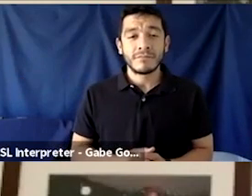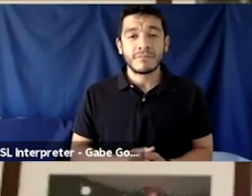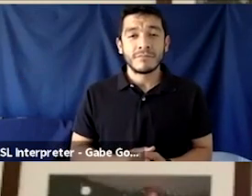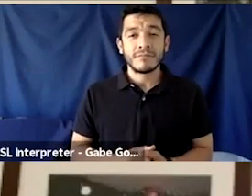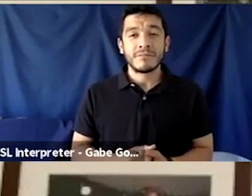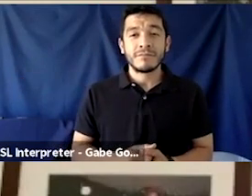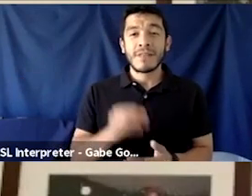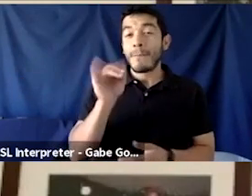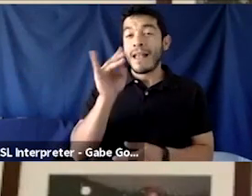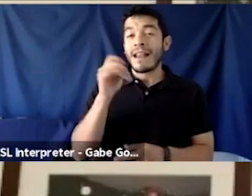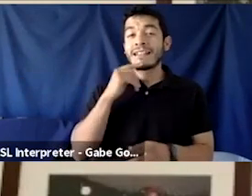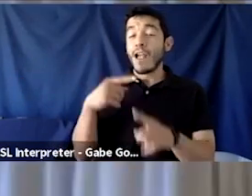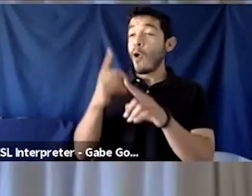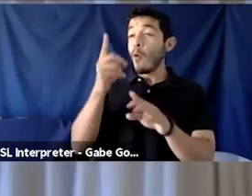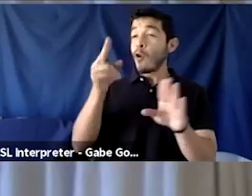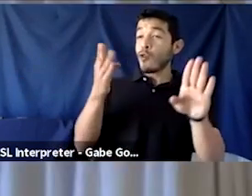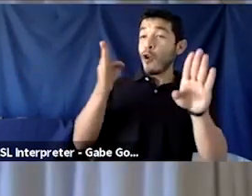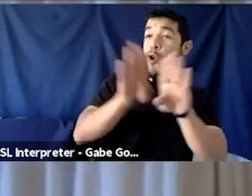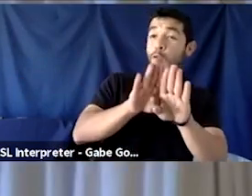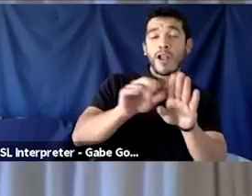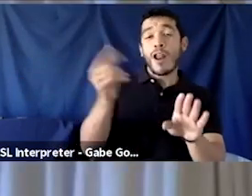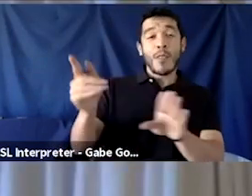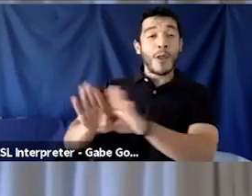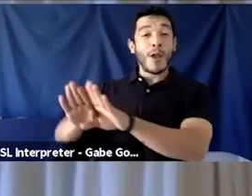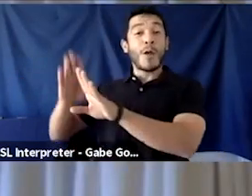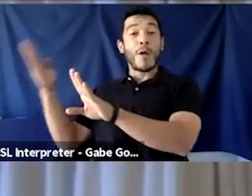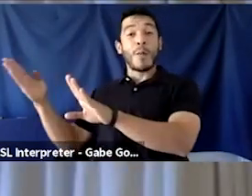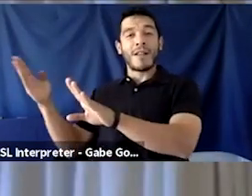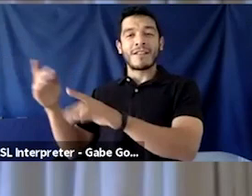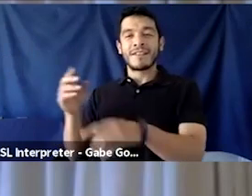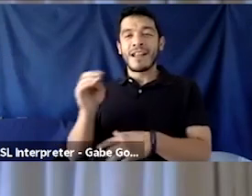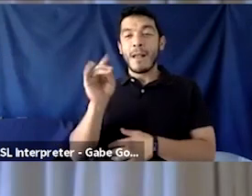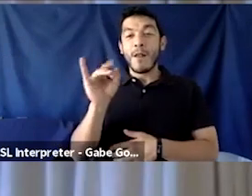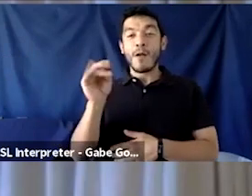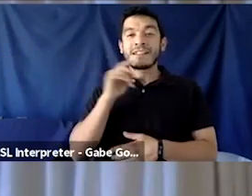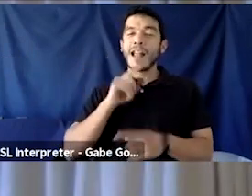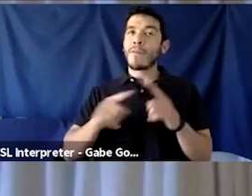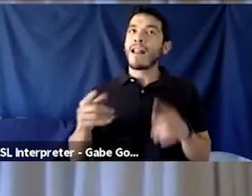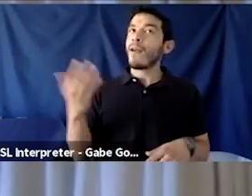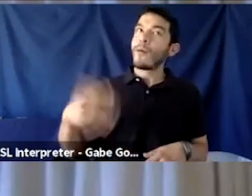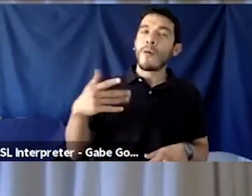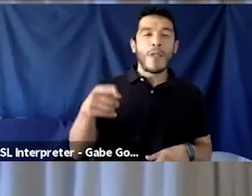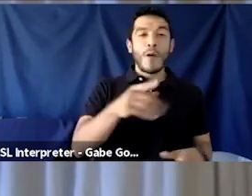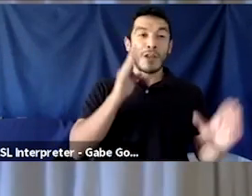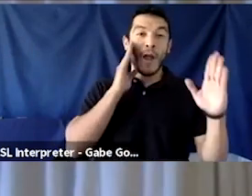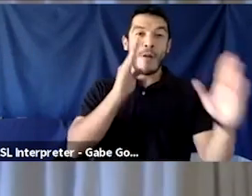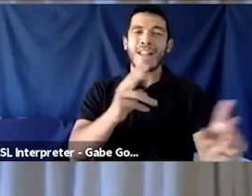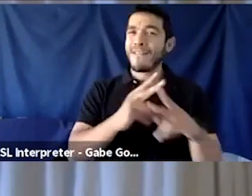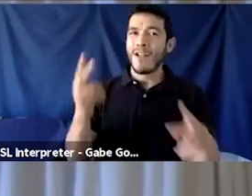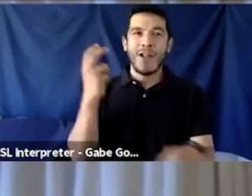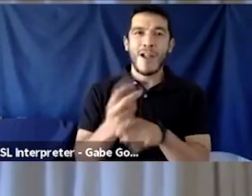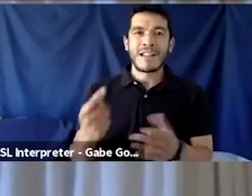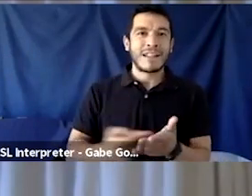one opens. Absolutely. But my God, those hallways are really hard sometimes, but hang